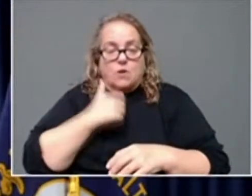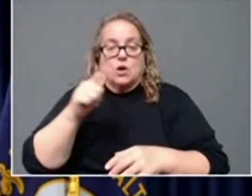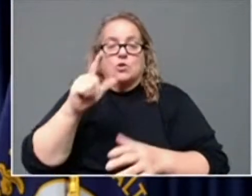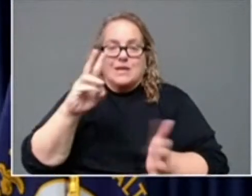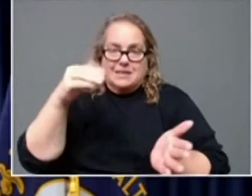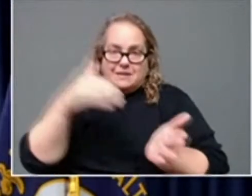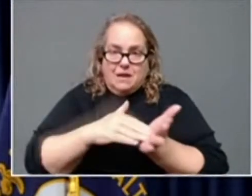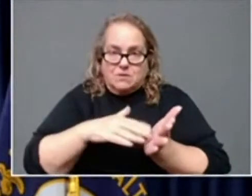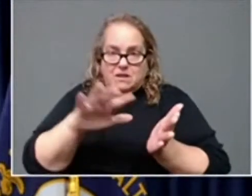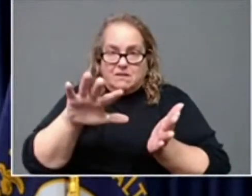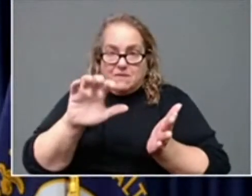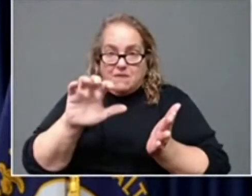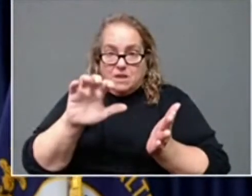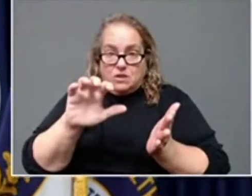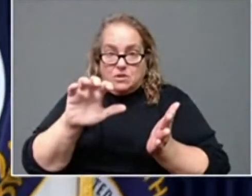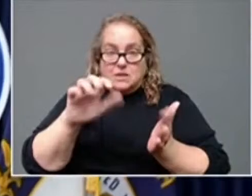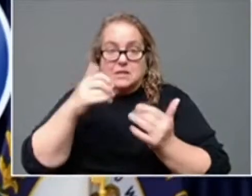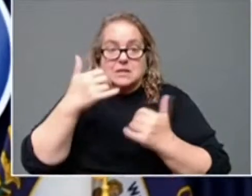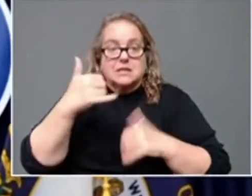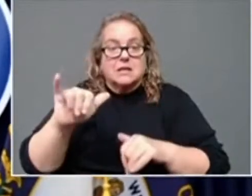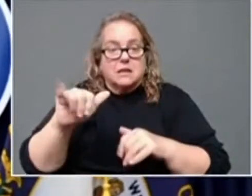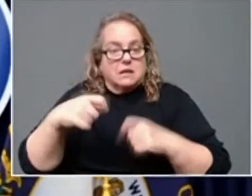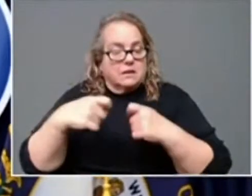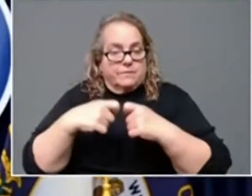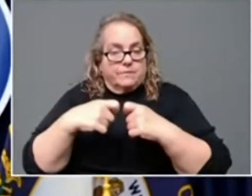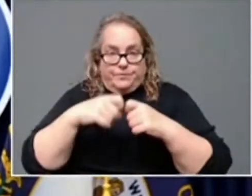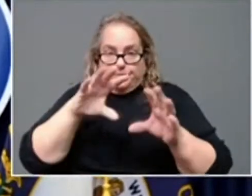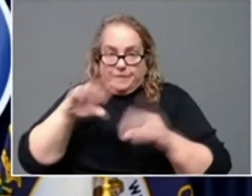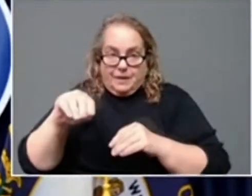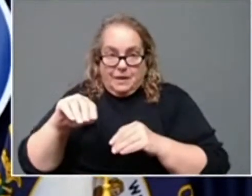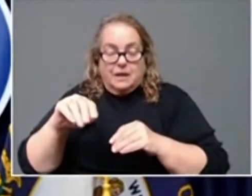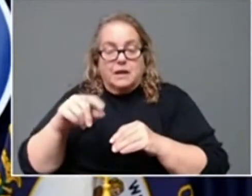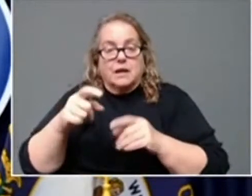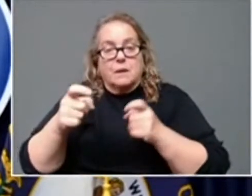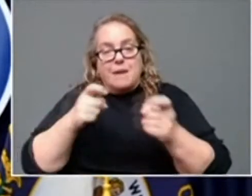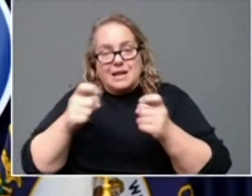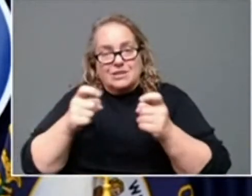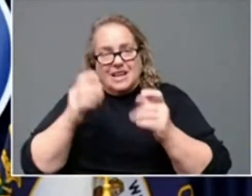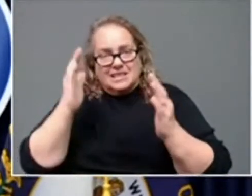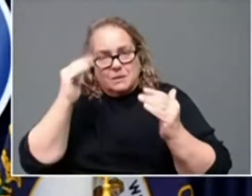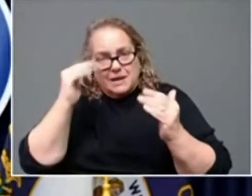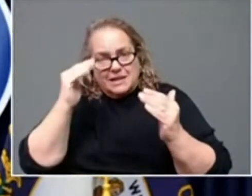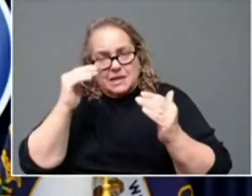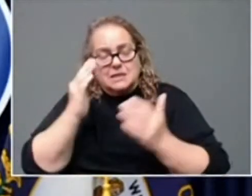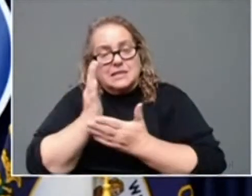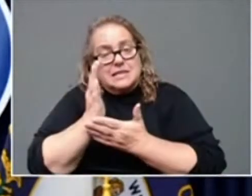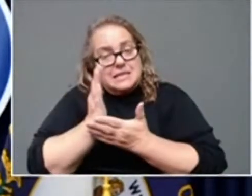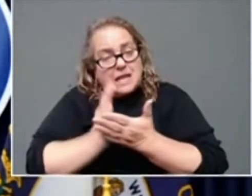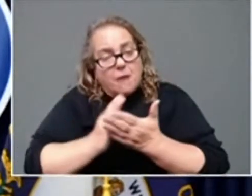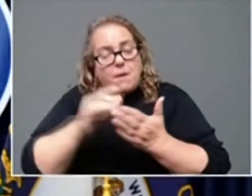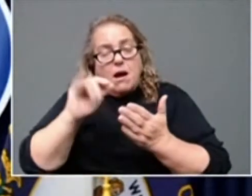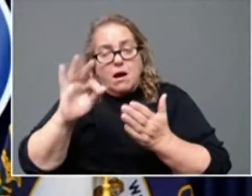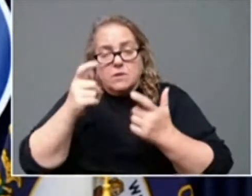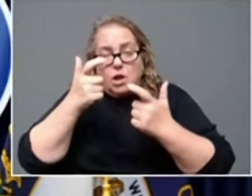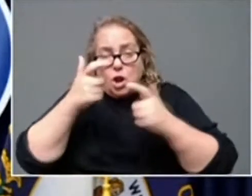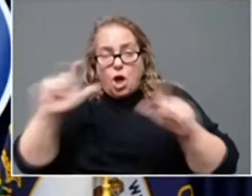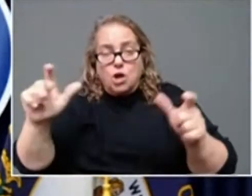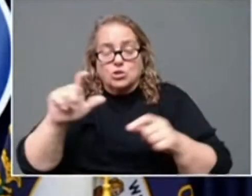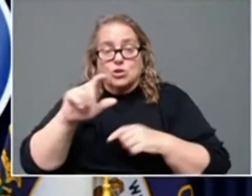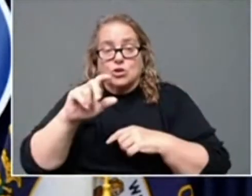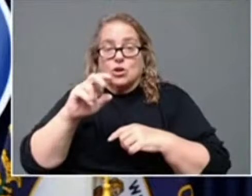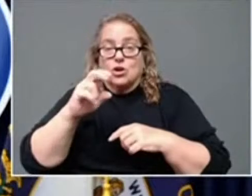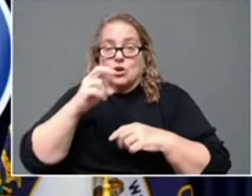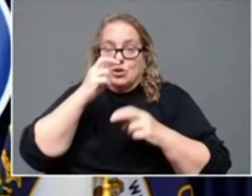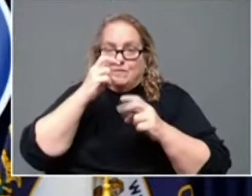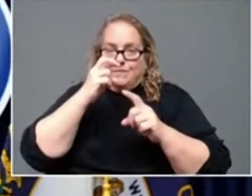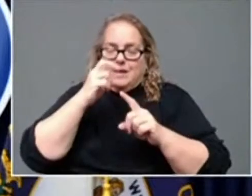26,500. They're still out of power. Again, managing expectations. Some of the large transmission towers, and these are the